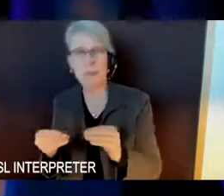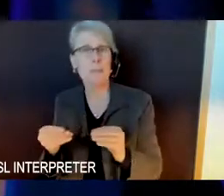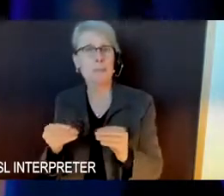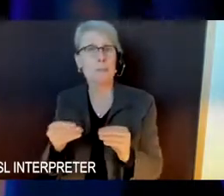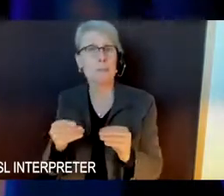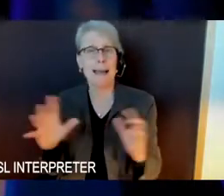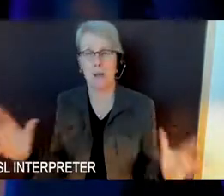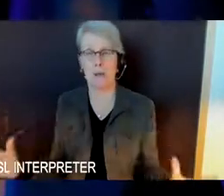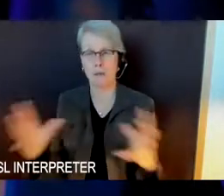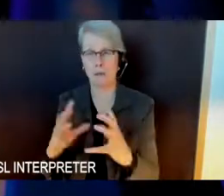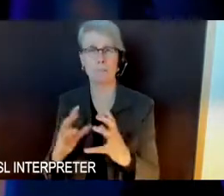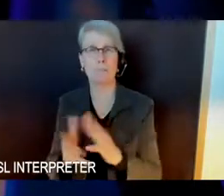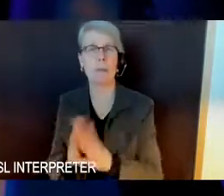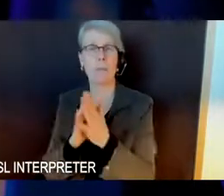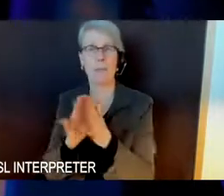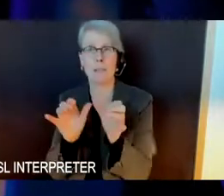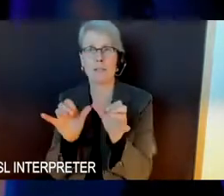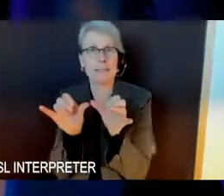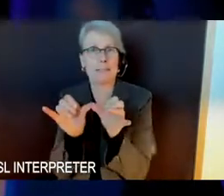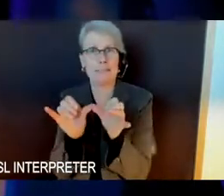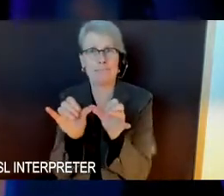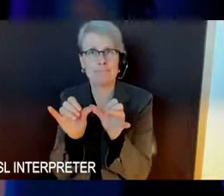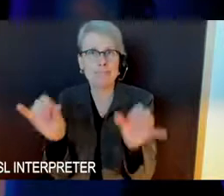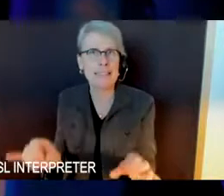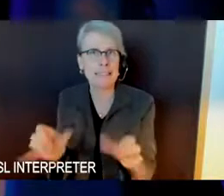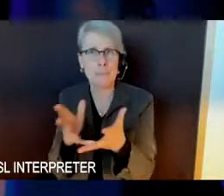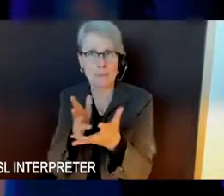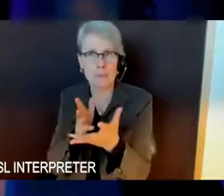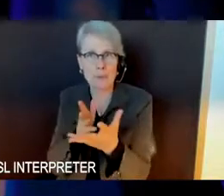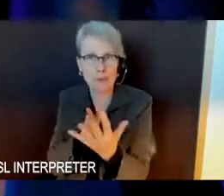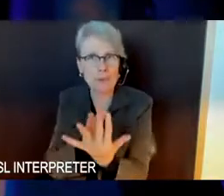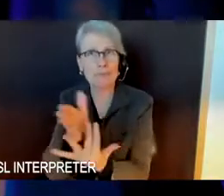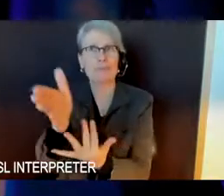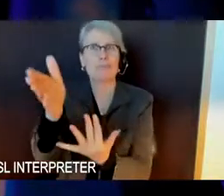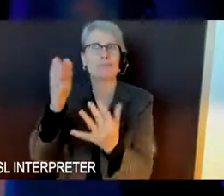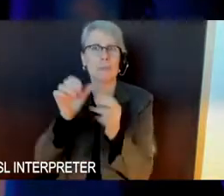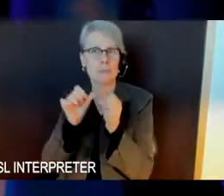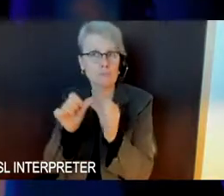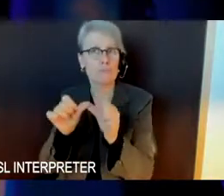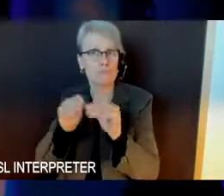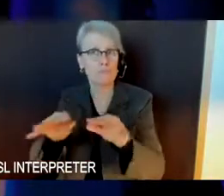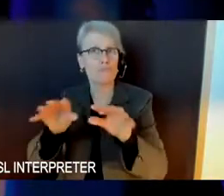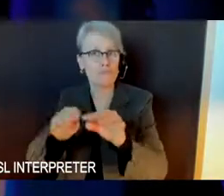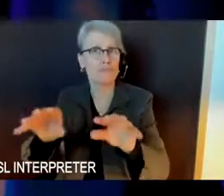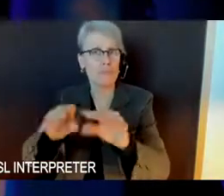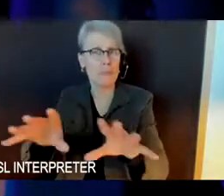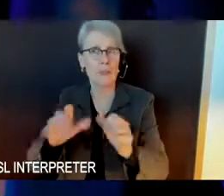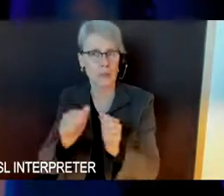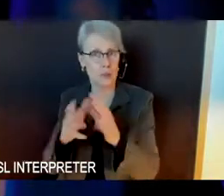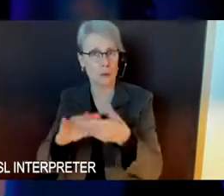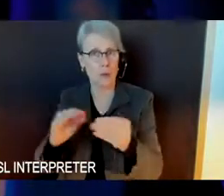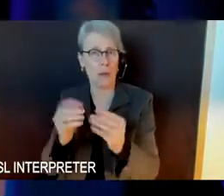and the stories, but we don't actually develop the systems that allow for